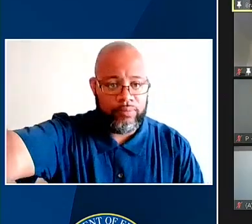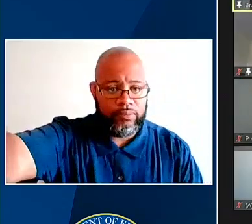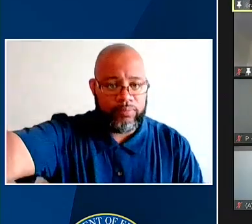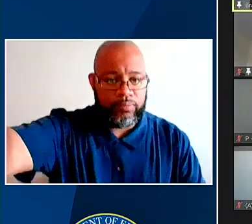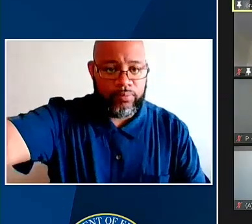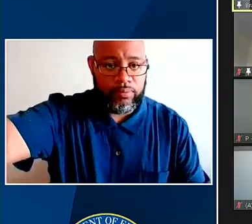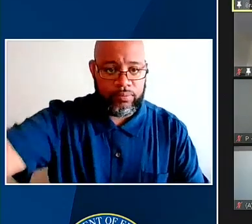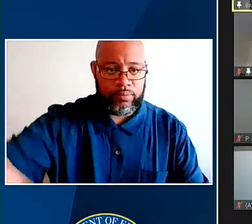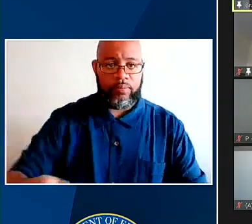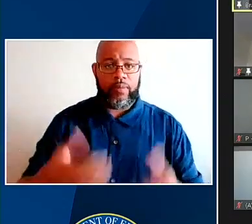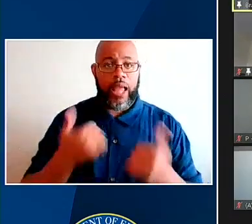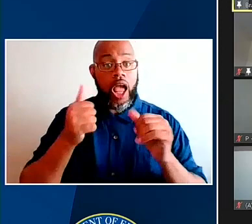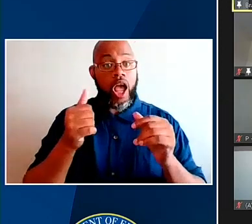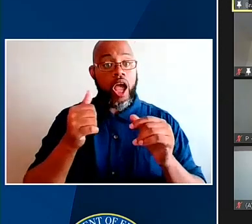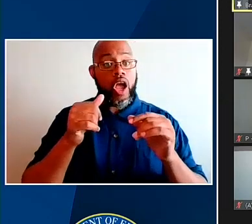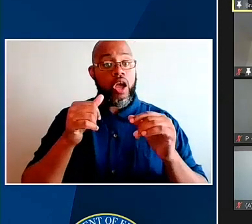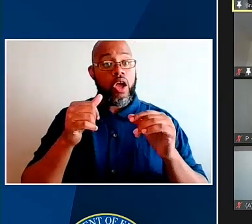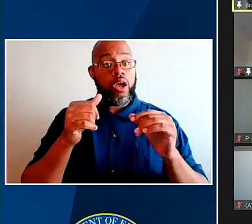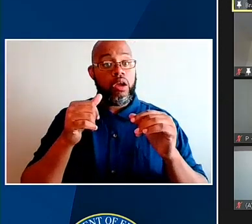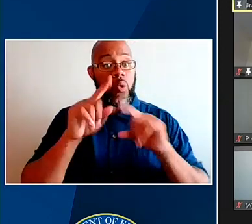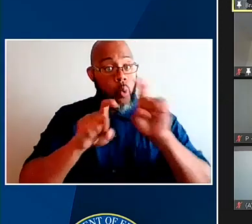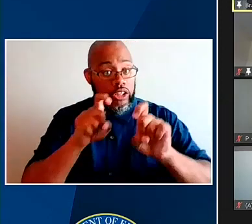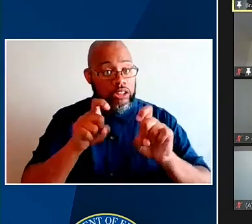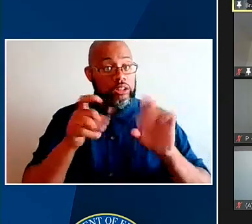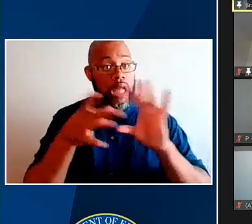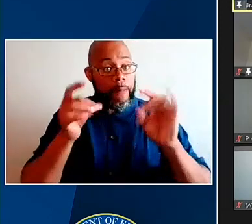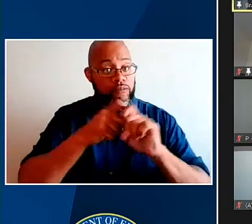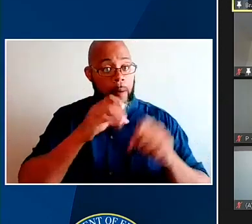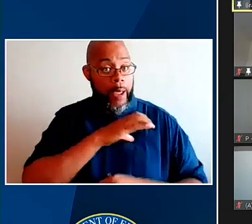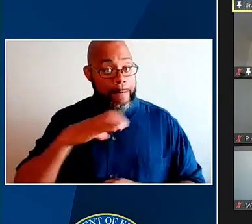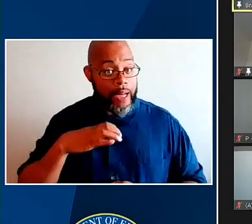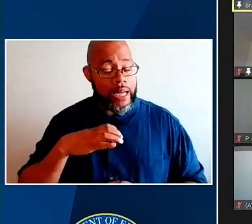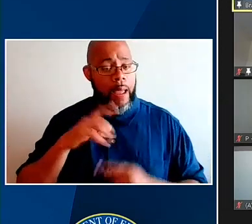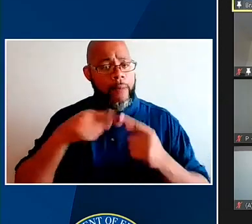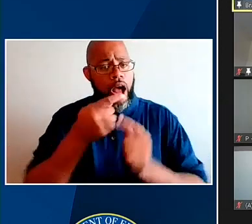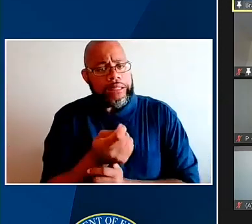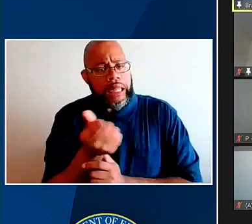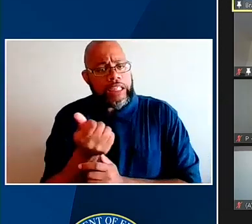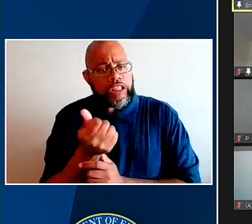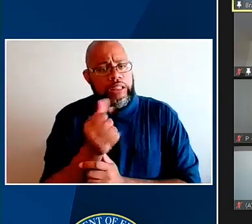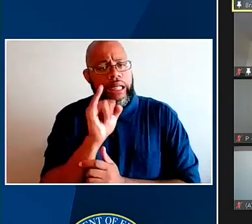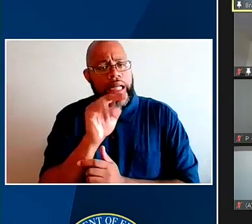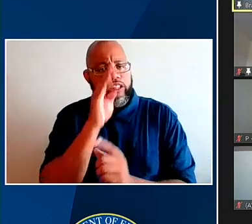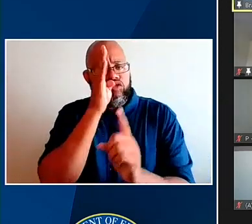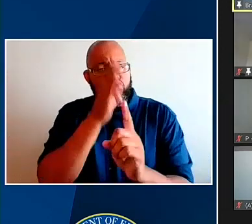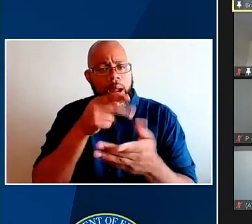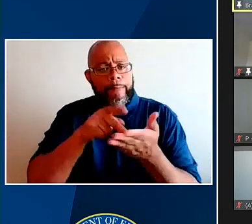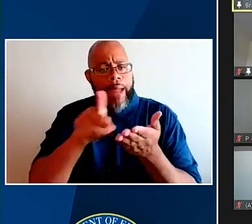questions, comments from the committee on the deletion in direct payments?